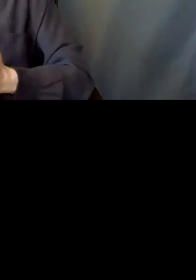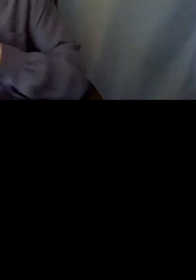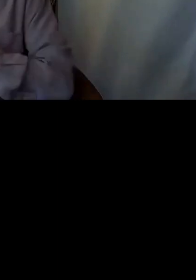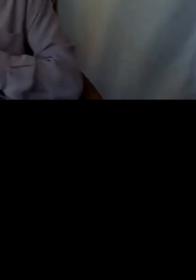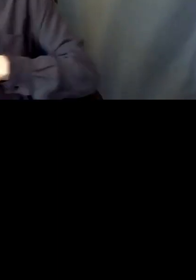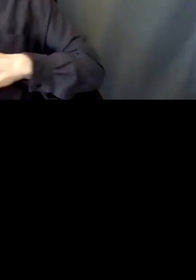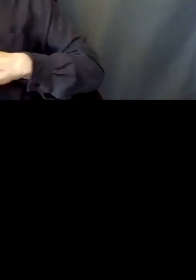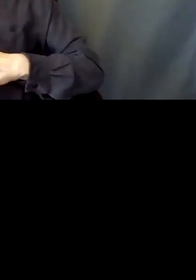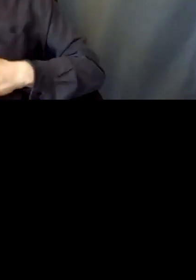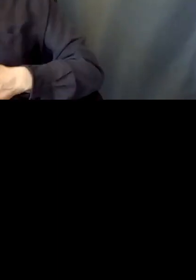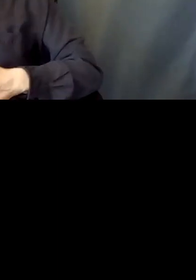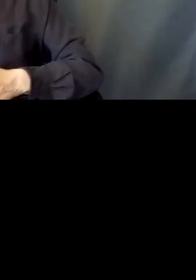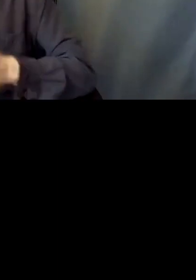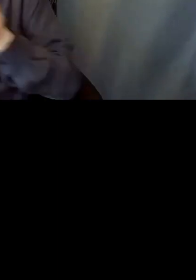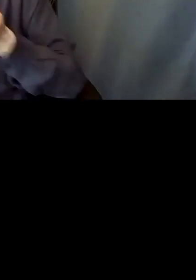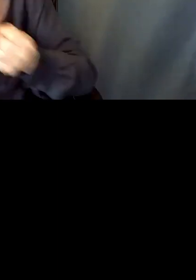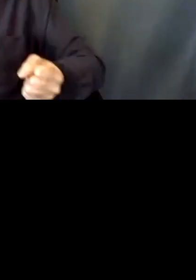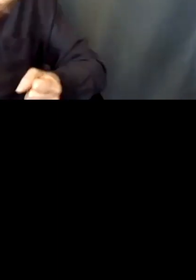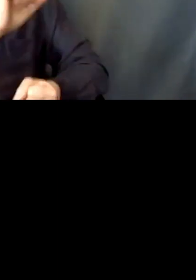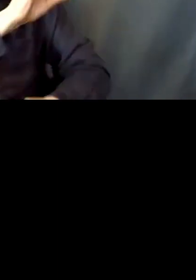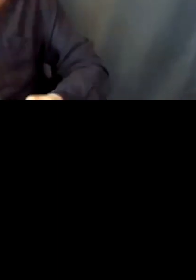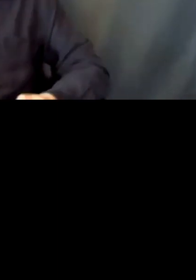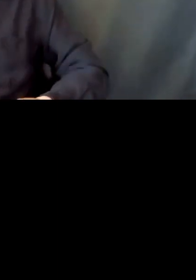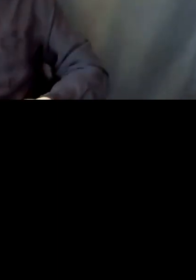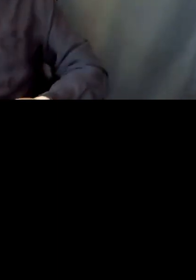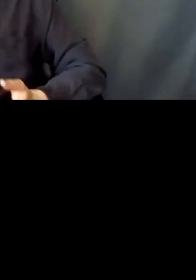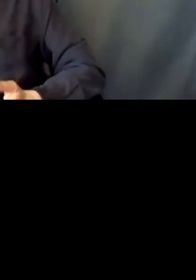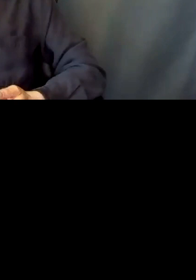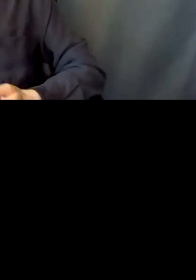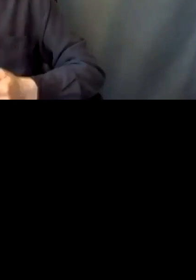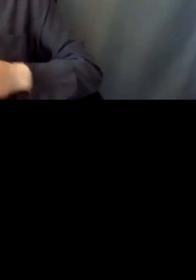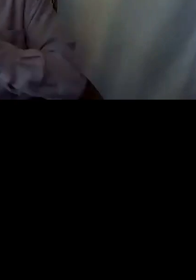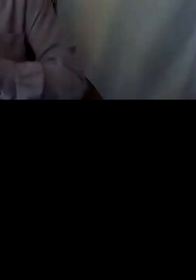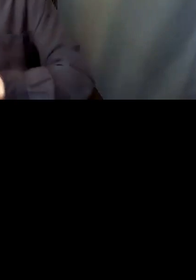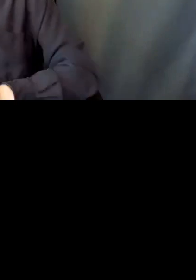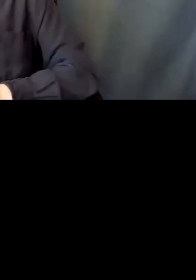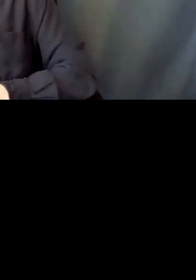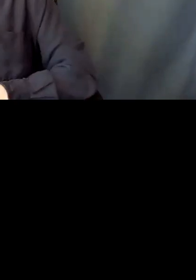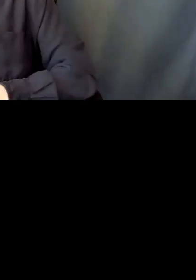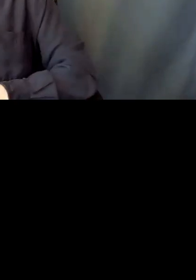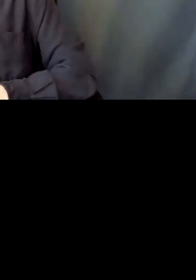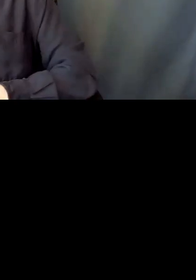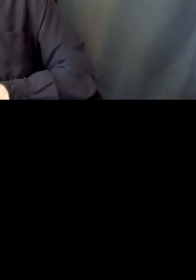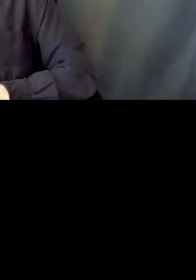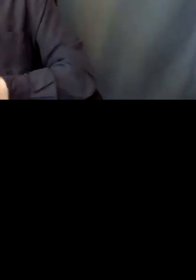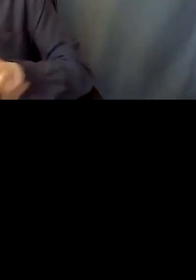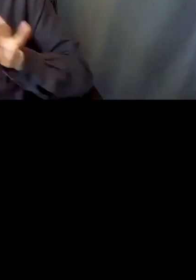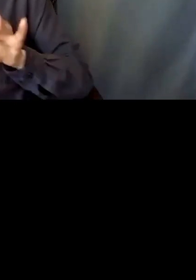support Riley, but so that we could take better care of ourselves. So I think that's also important.